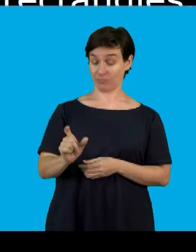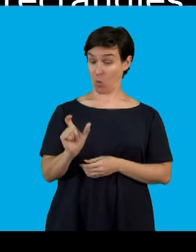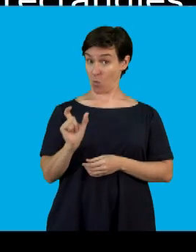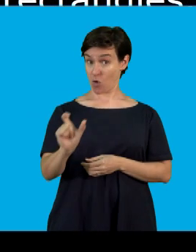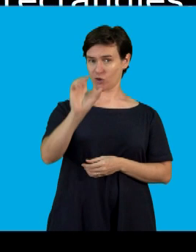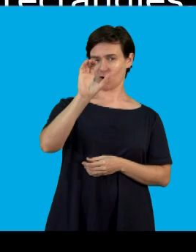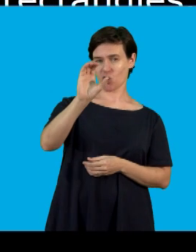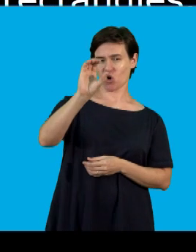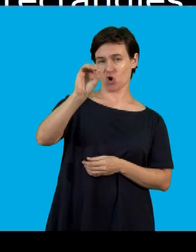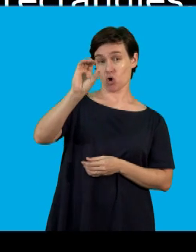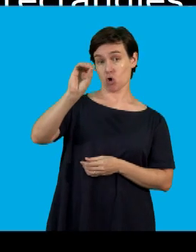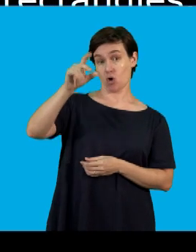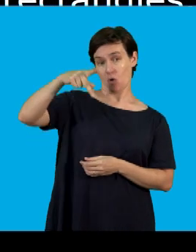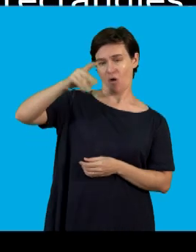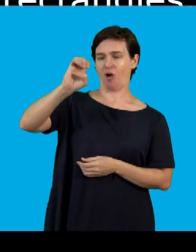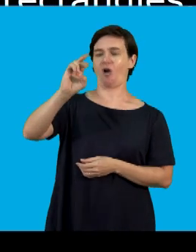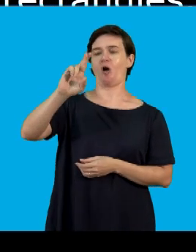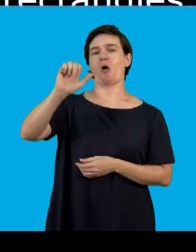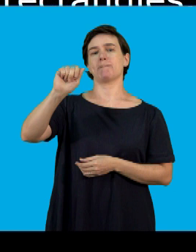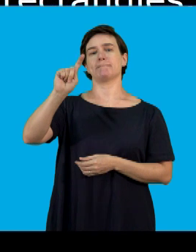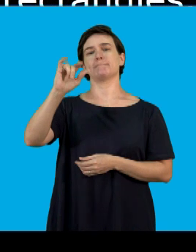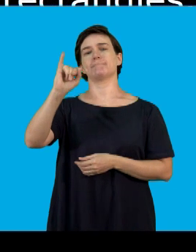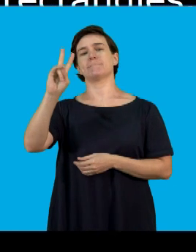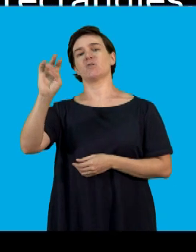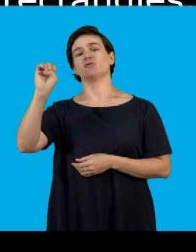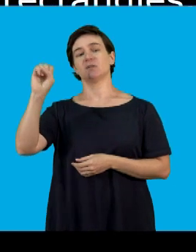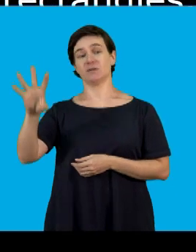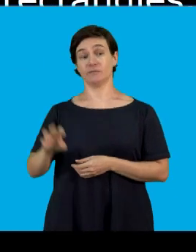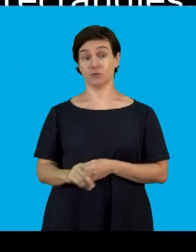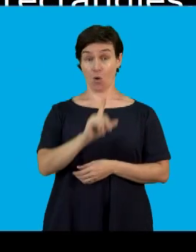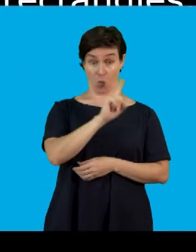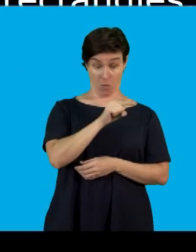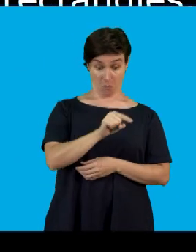form of ownership. Then that is our answer. You write it,